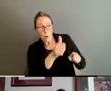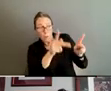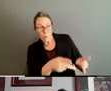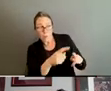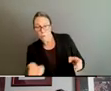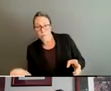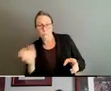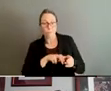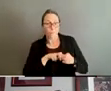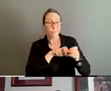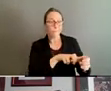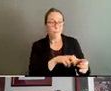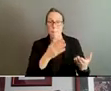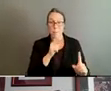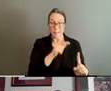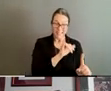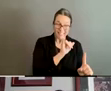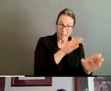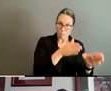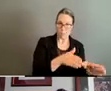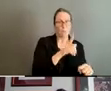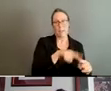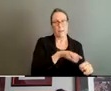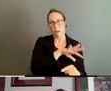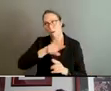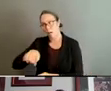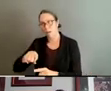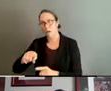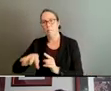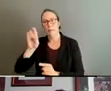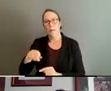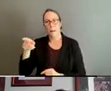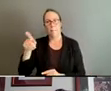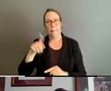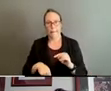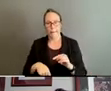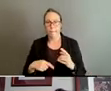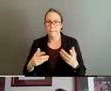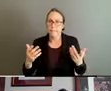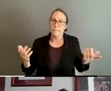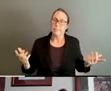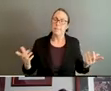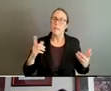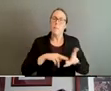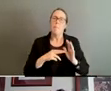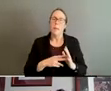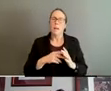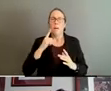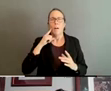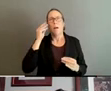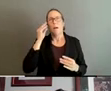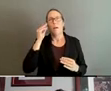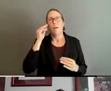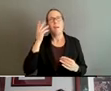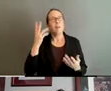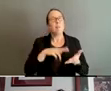drive you, they may not be available during a disaster because they may not be able to get to you. So thinking about what is that going